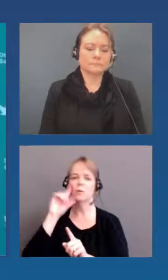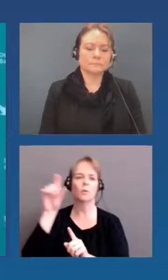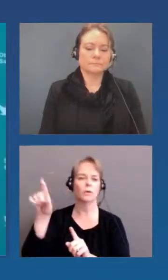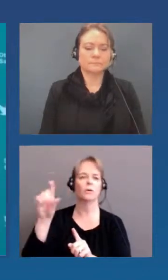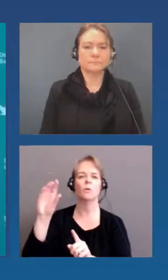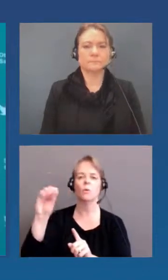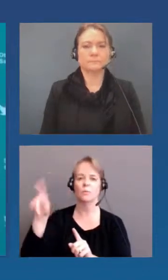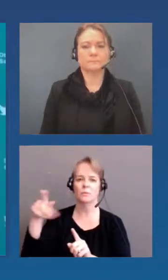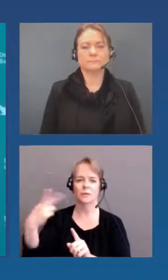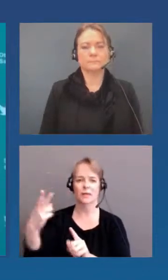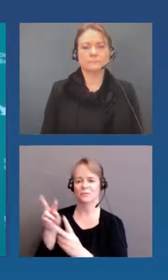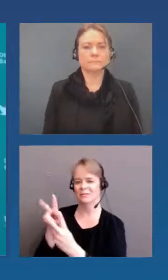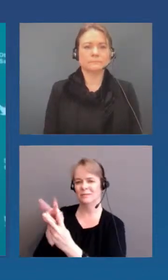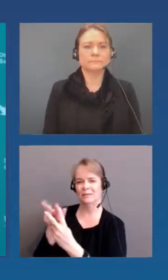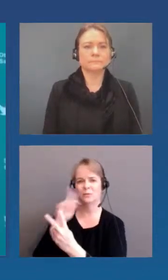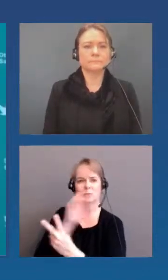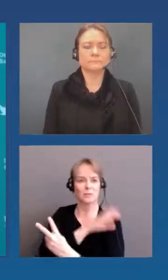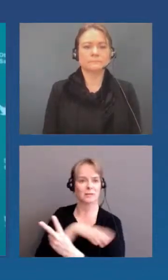of these two clinics.